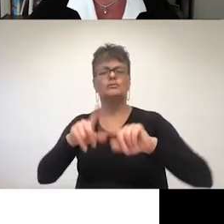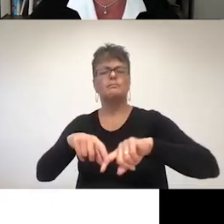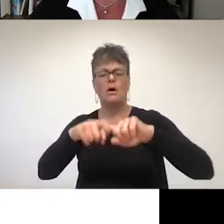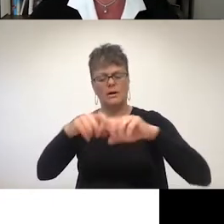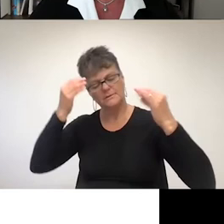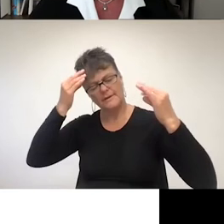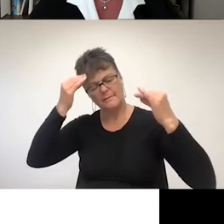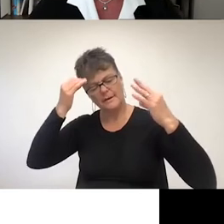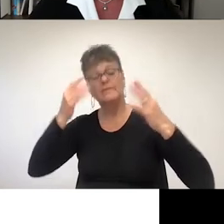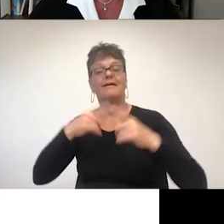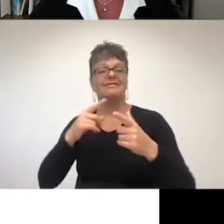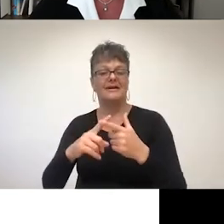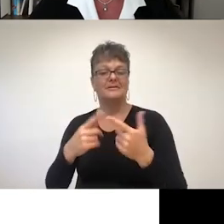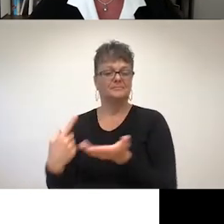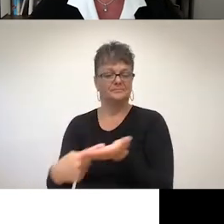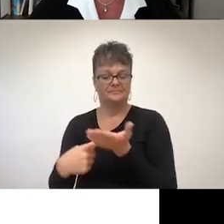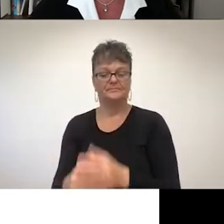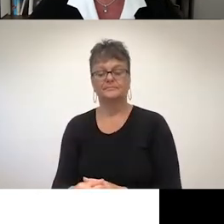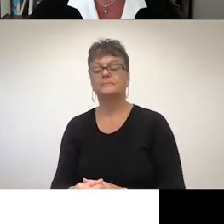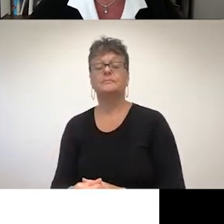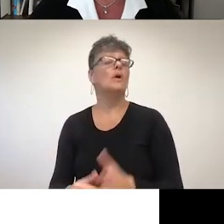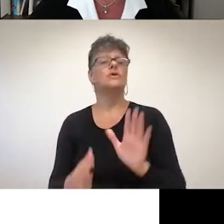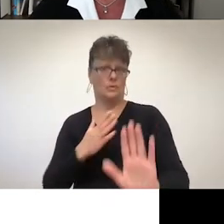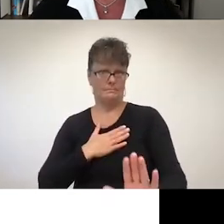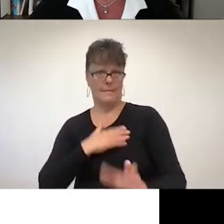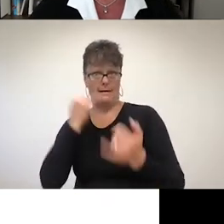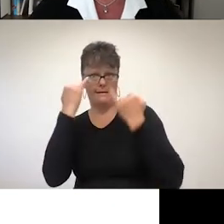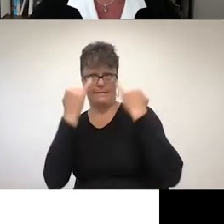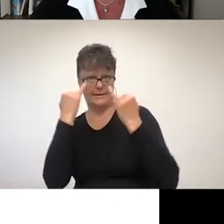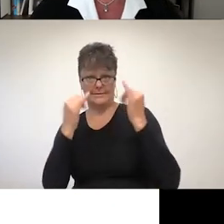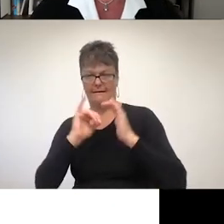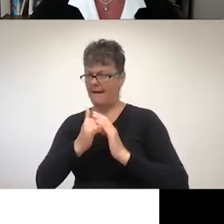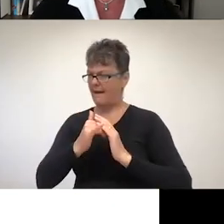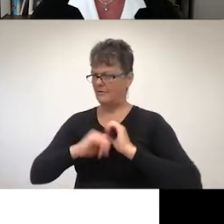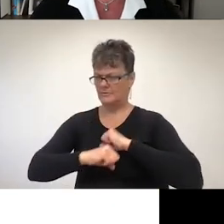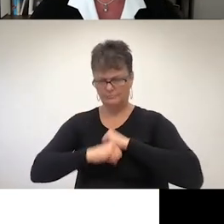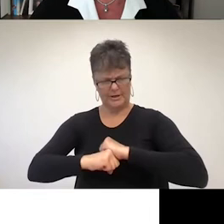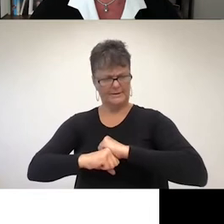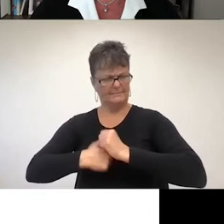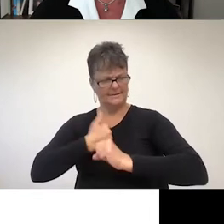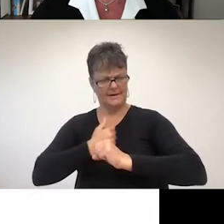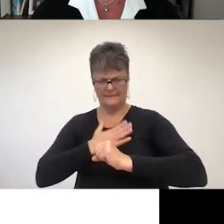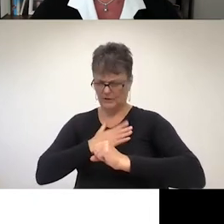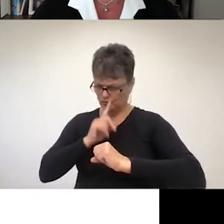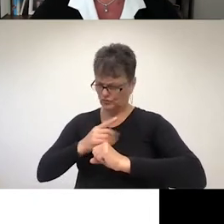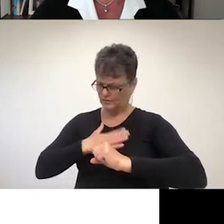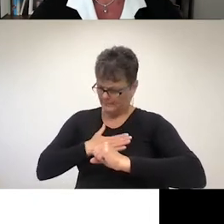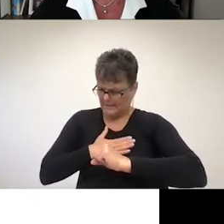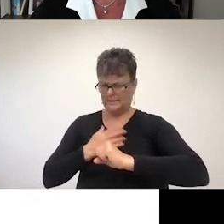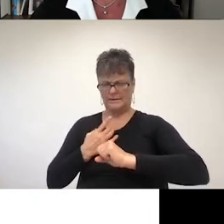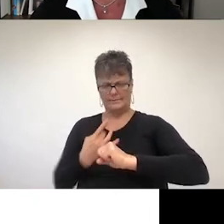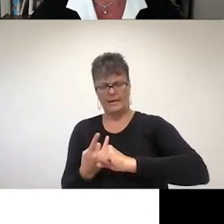conversation or questions. So here's my ideas for how we can protect our own time for our well-being. First of all, we